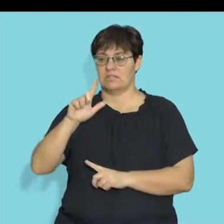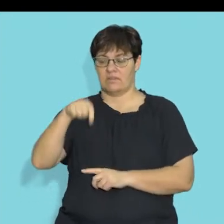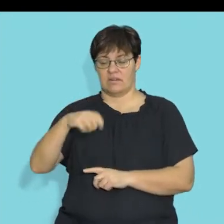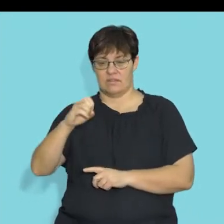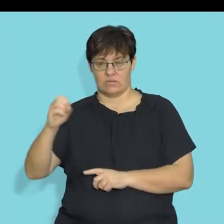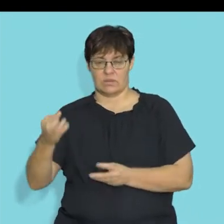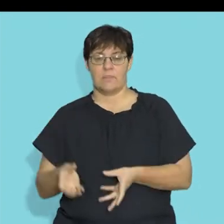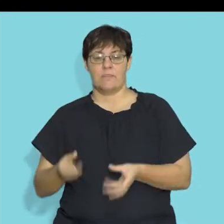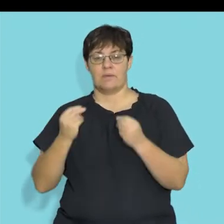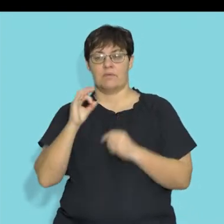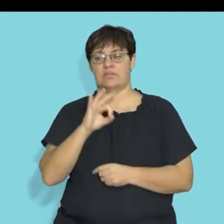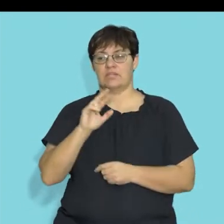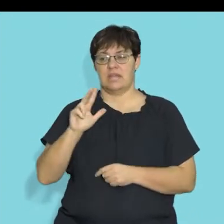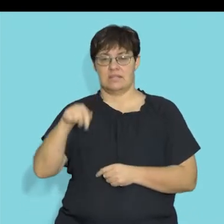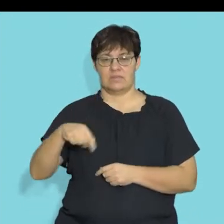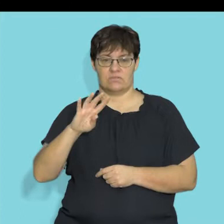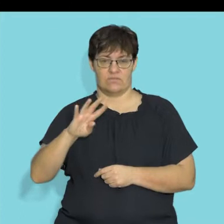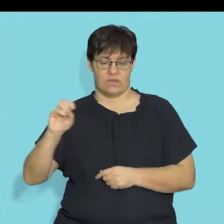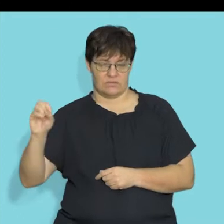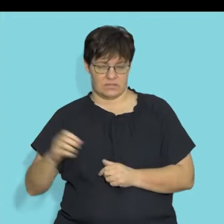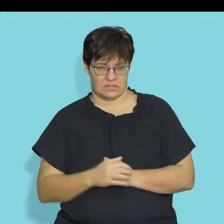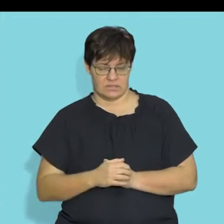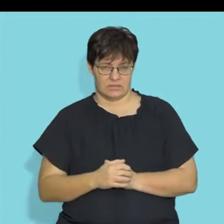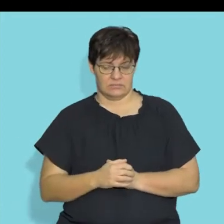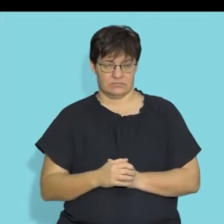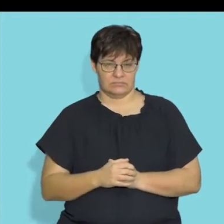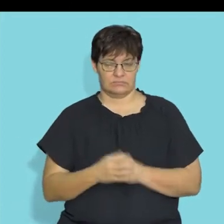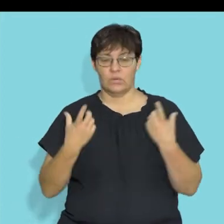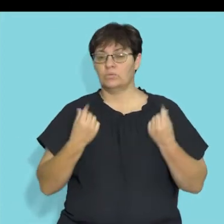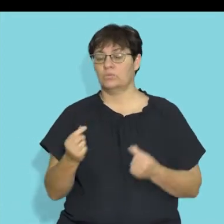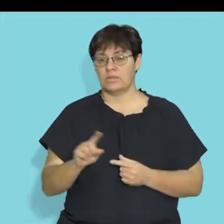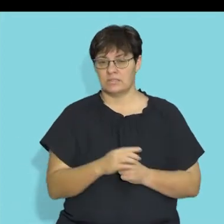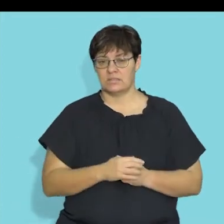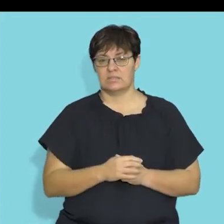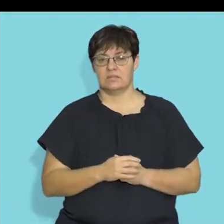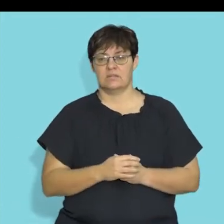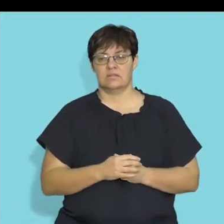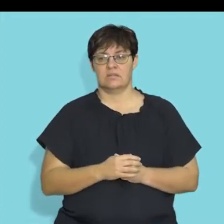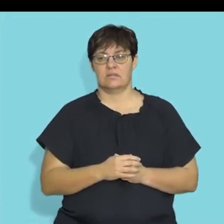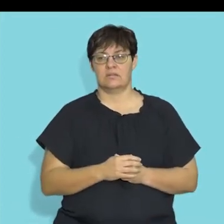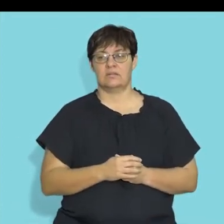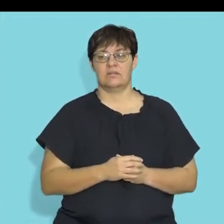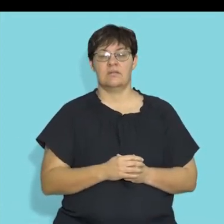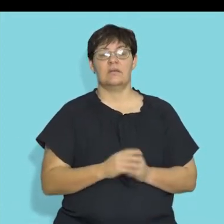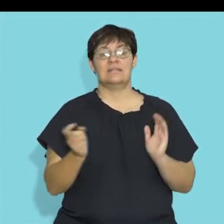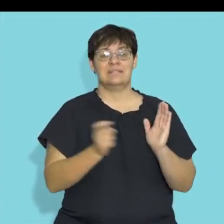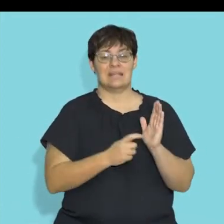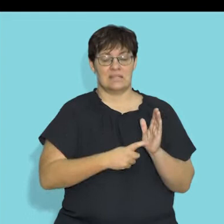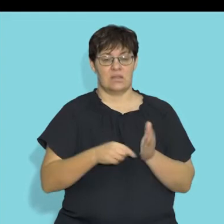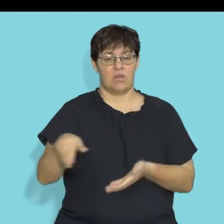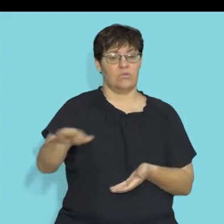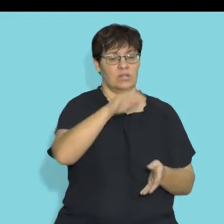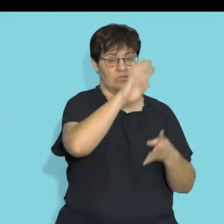your 27,000 will give you 38,400. So what have we done now? We've completed the